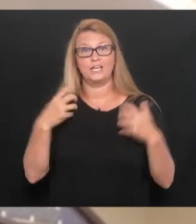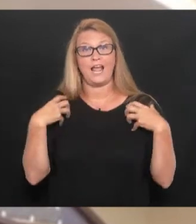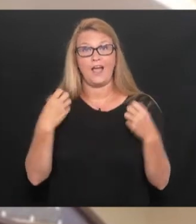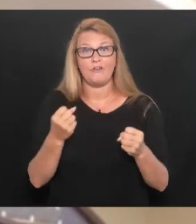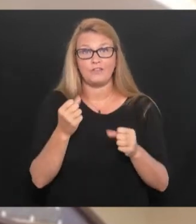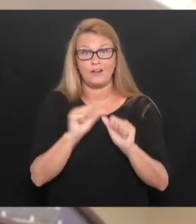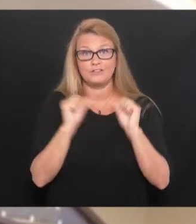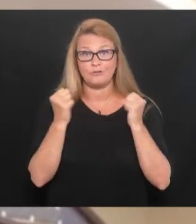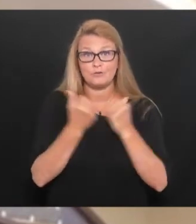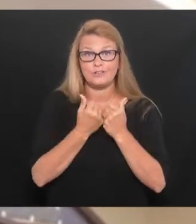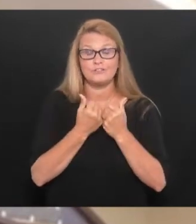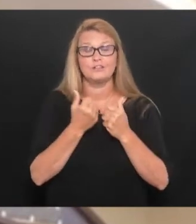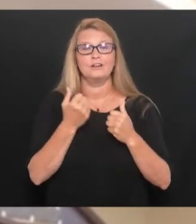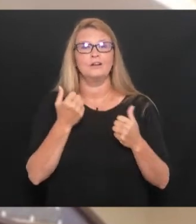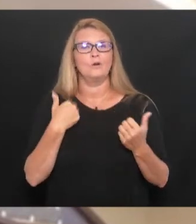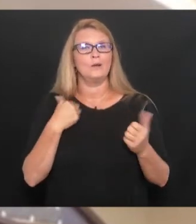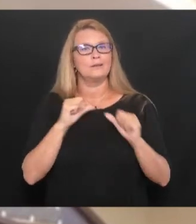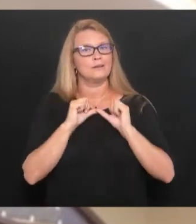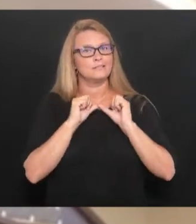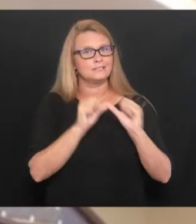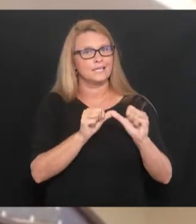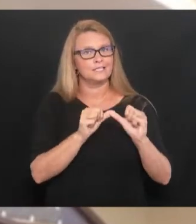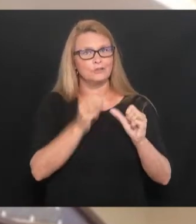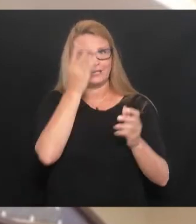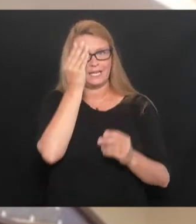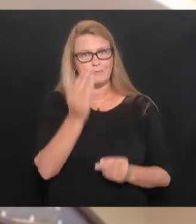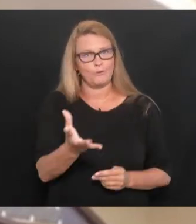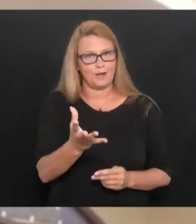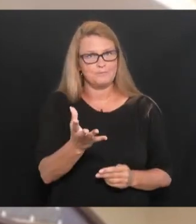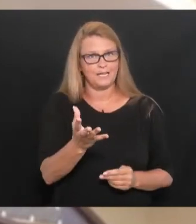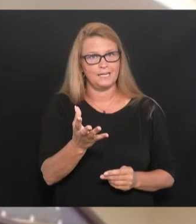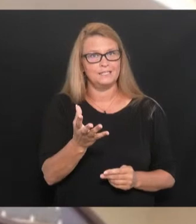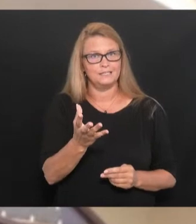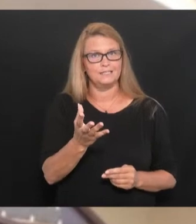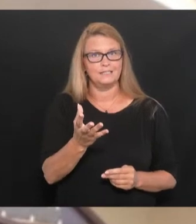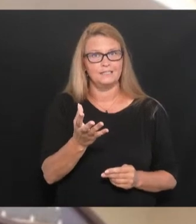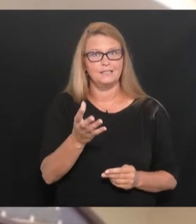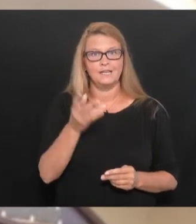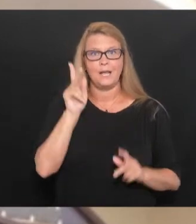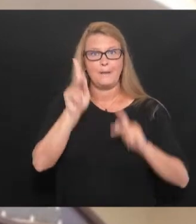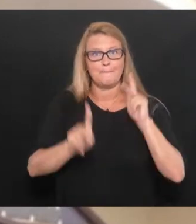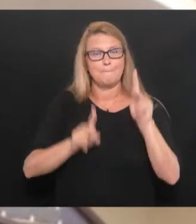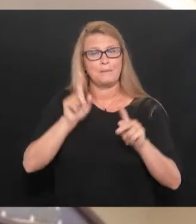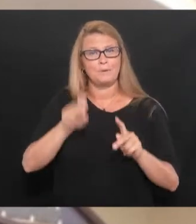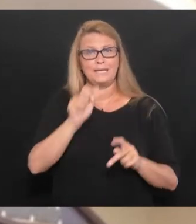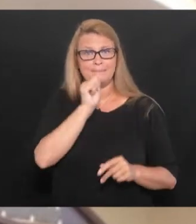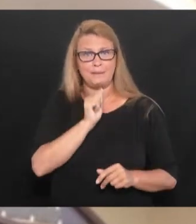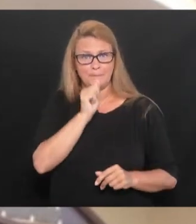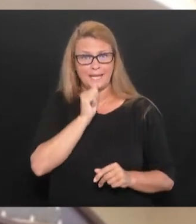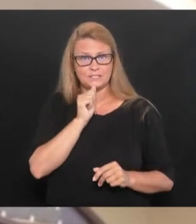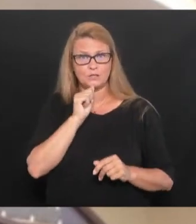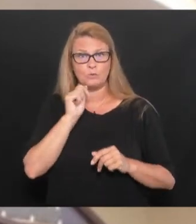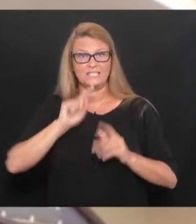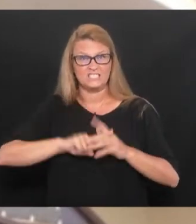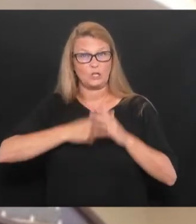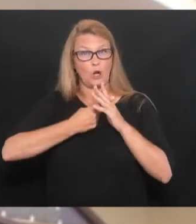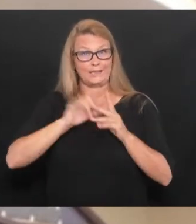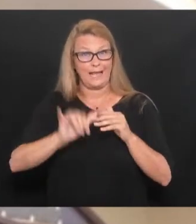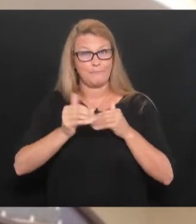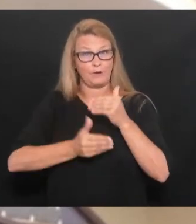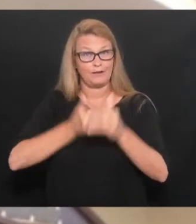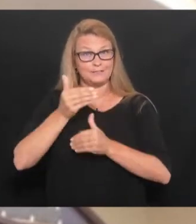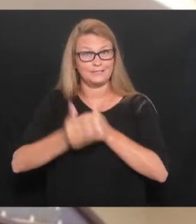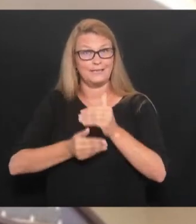Association. We will continue to keep you updated. People need to be patient as we put this process